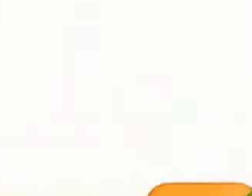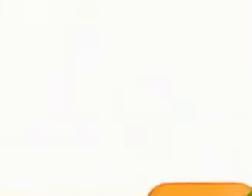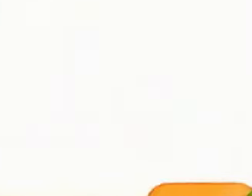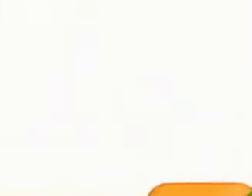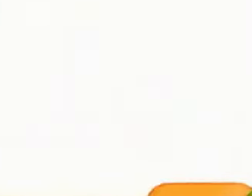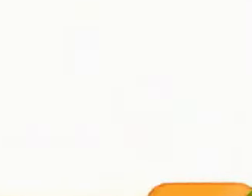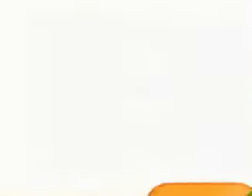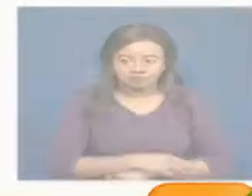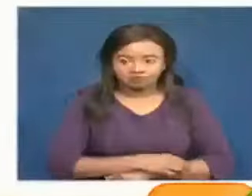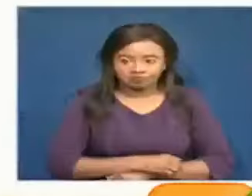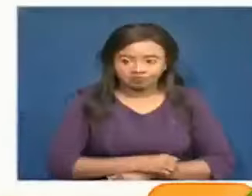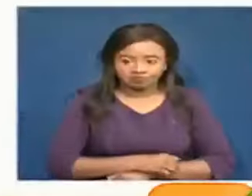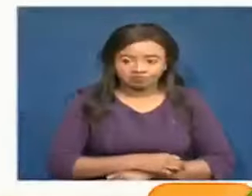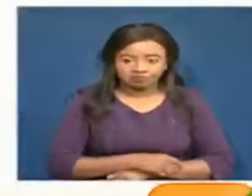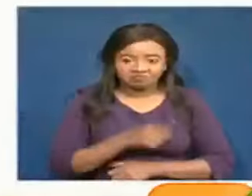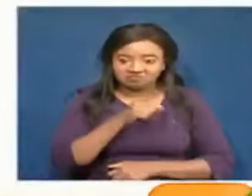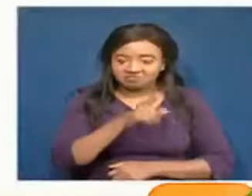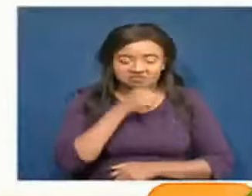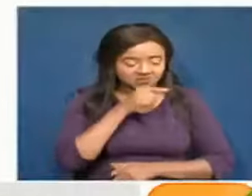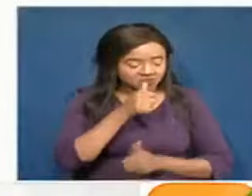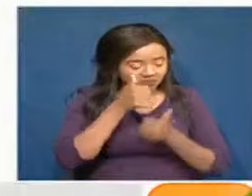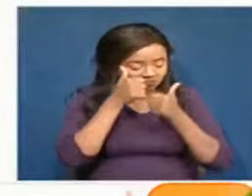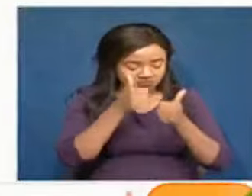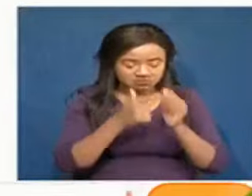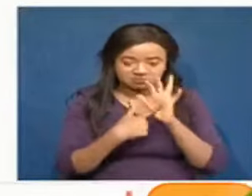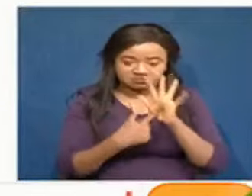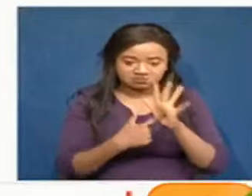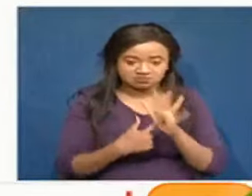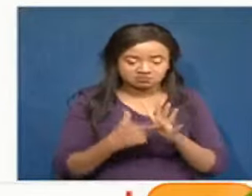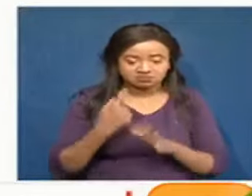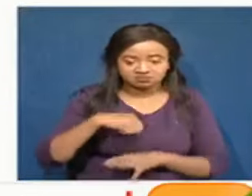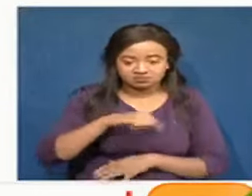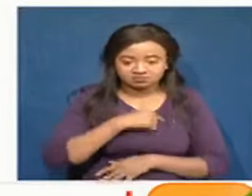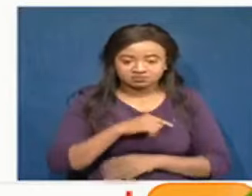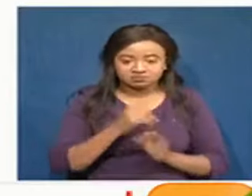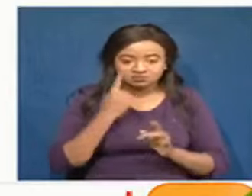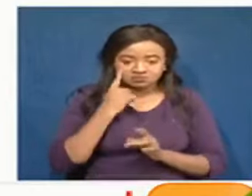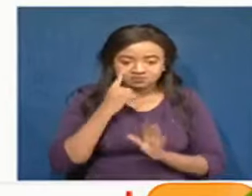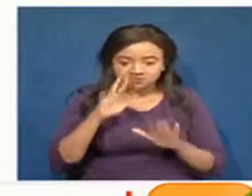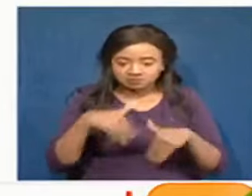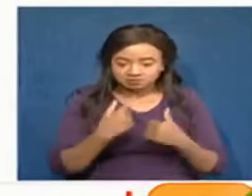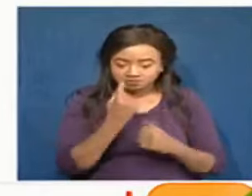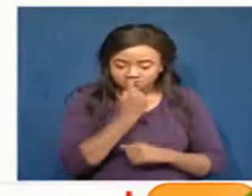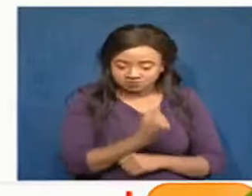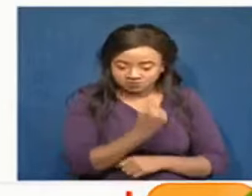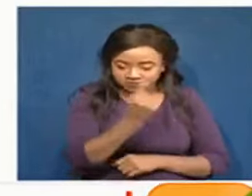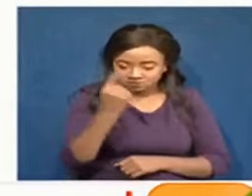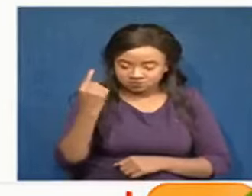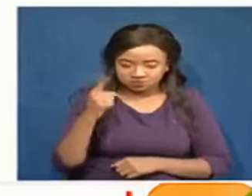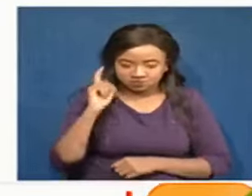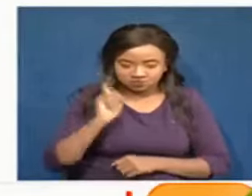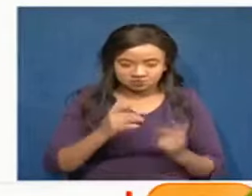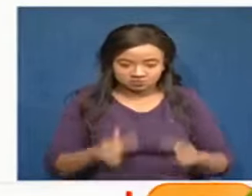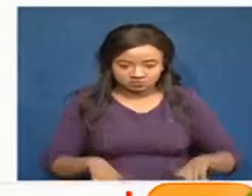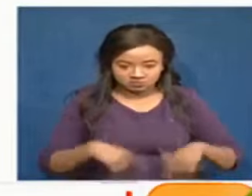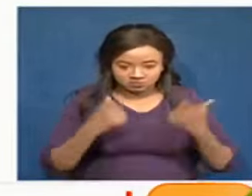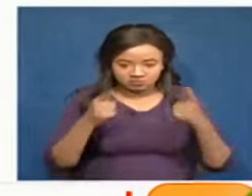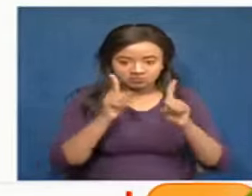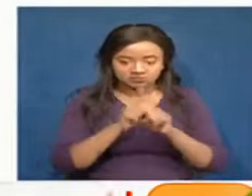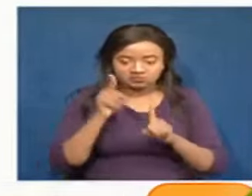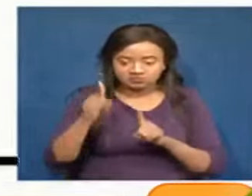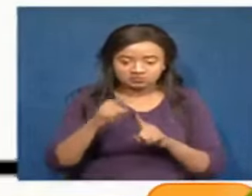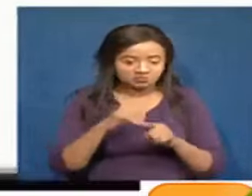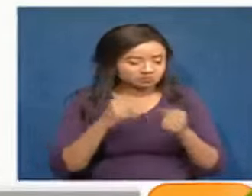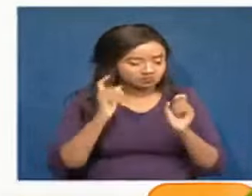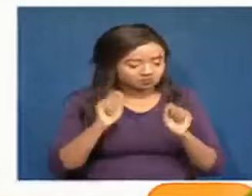South. Austin has been a good example to us of how each and every one of us should live. He was a role model,